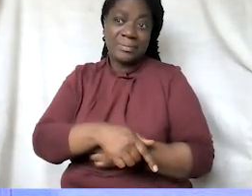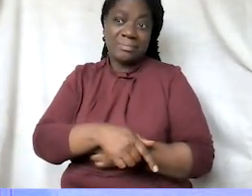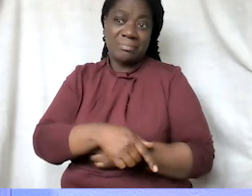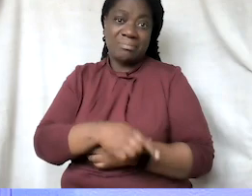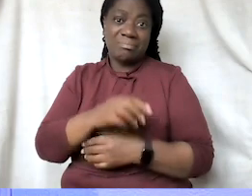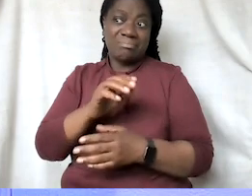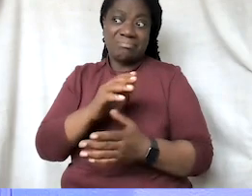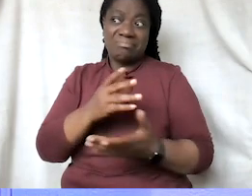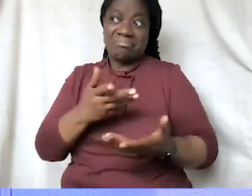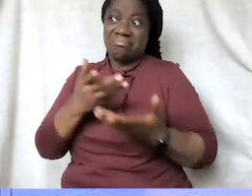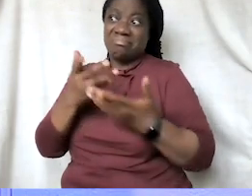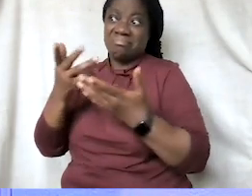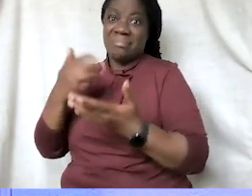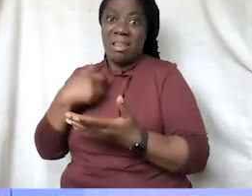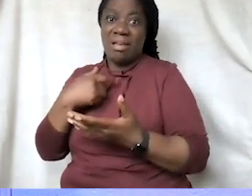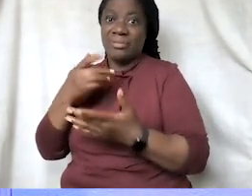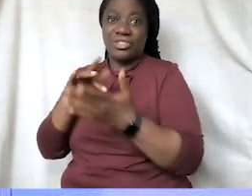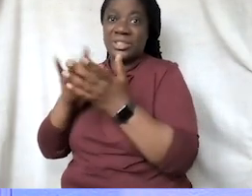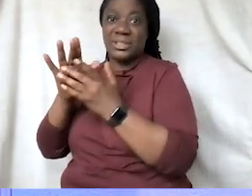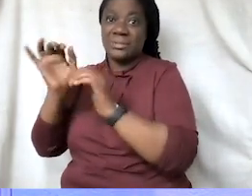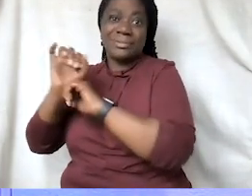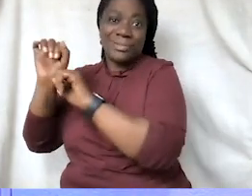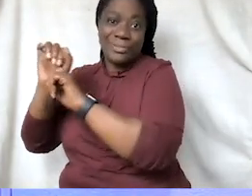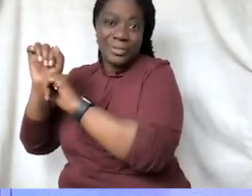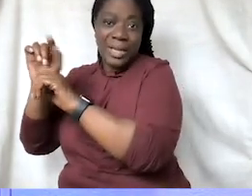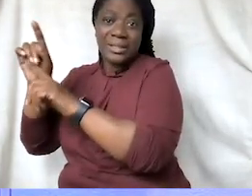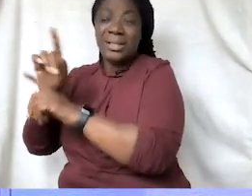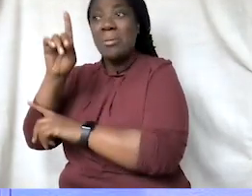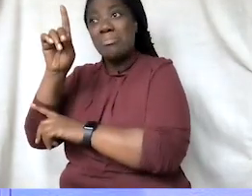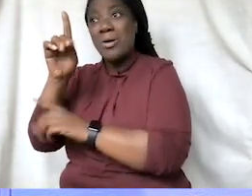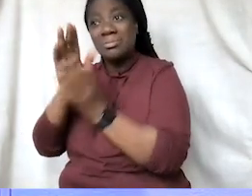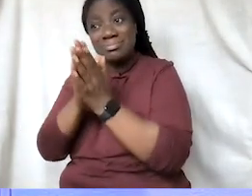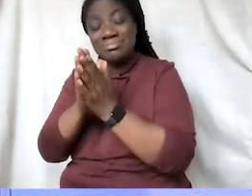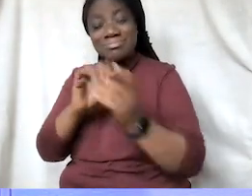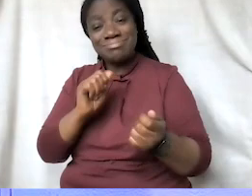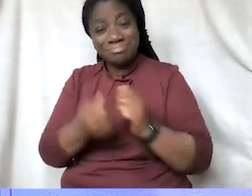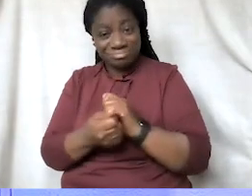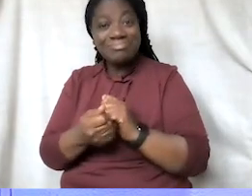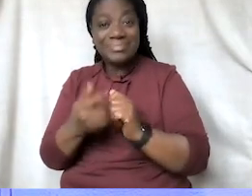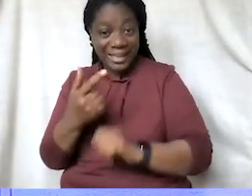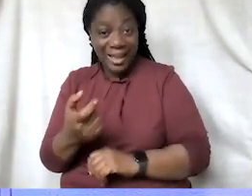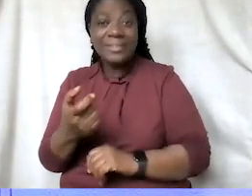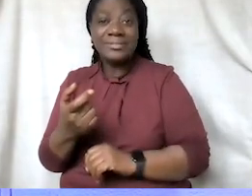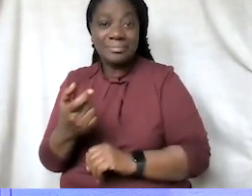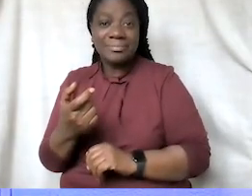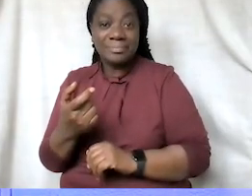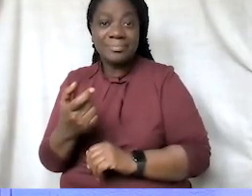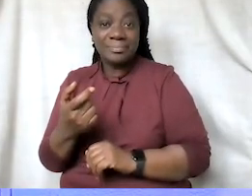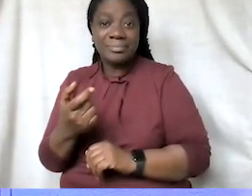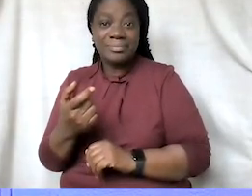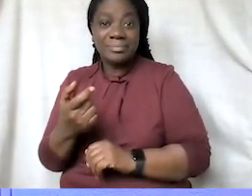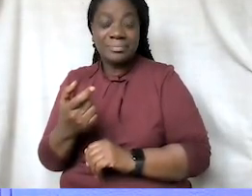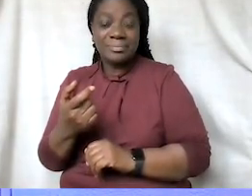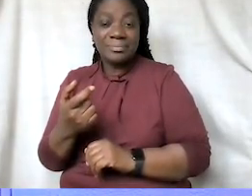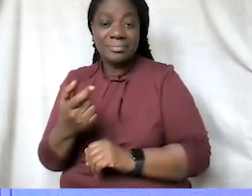life. Tonight, prayer can turn things around for you. Prayer